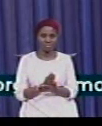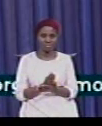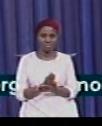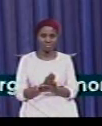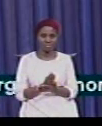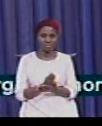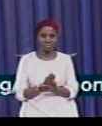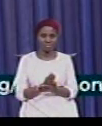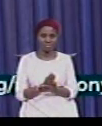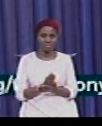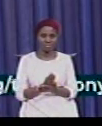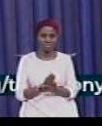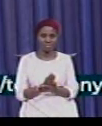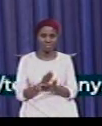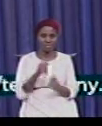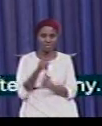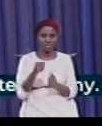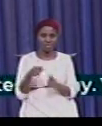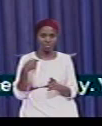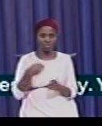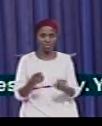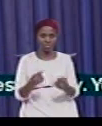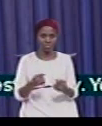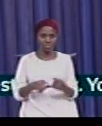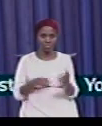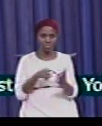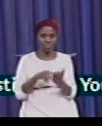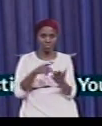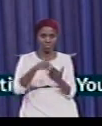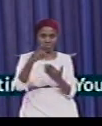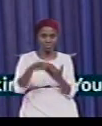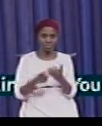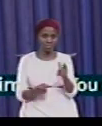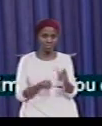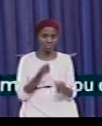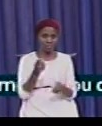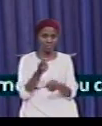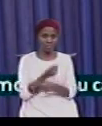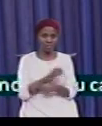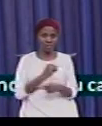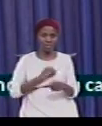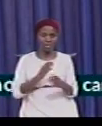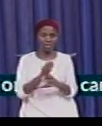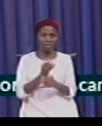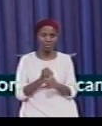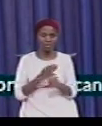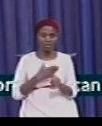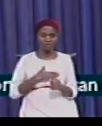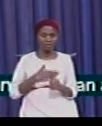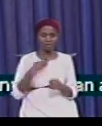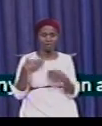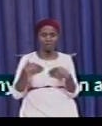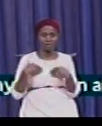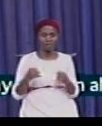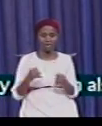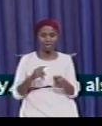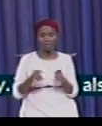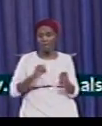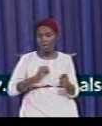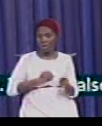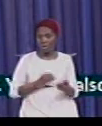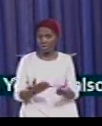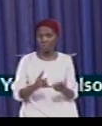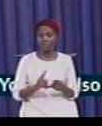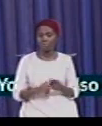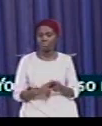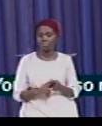when we came to this crusade, the very first day, I received my healing, but I wanted to test myself. I didn't want